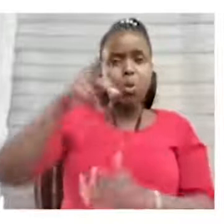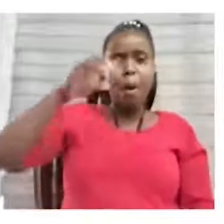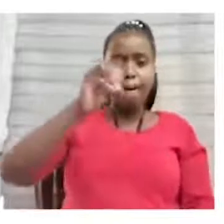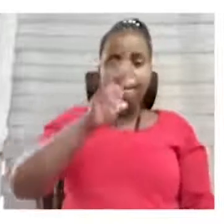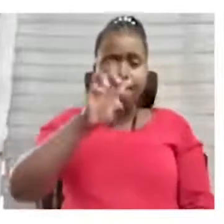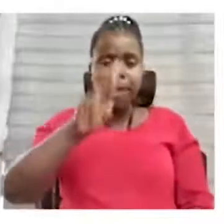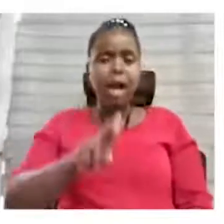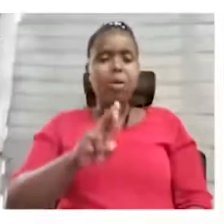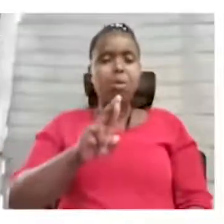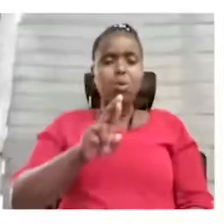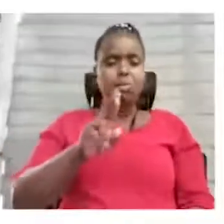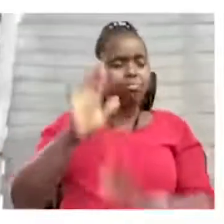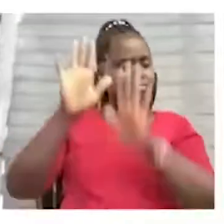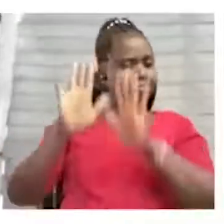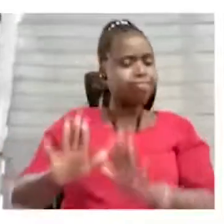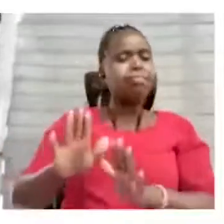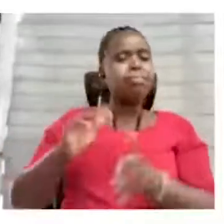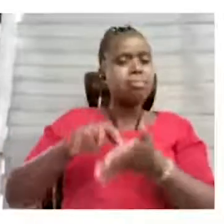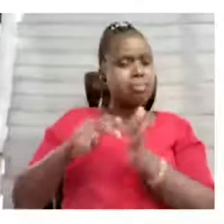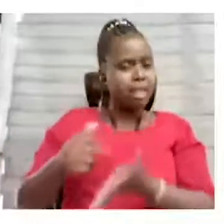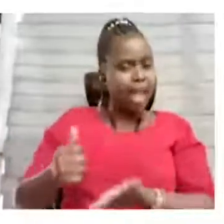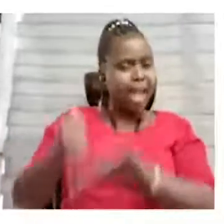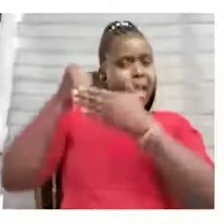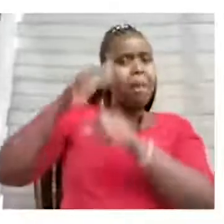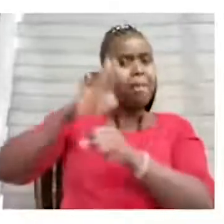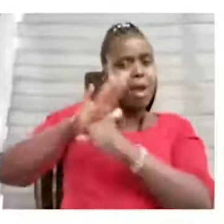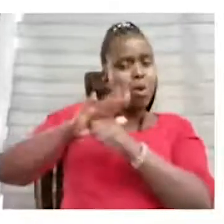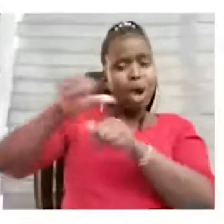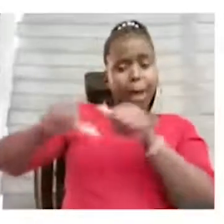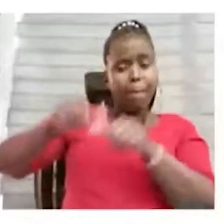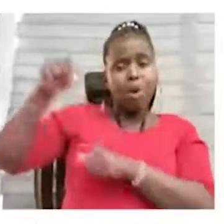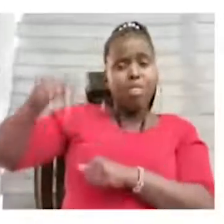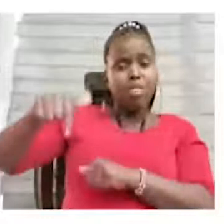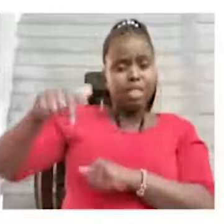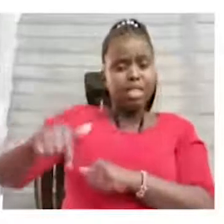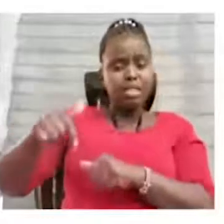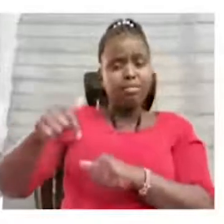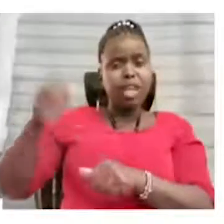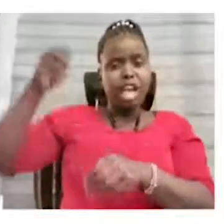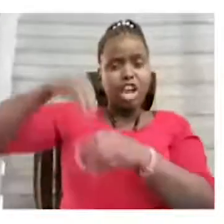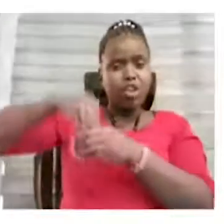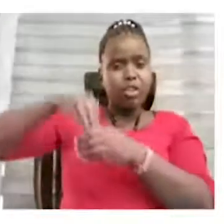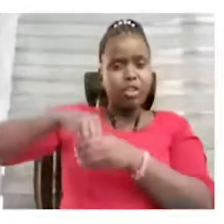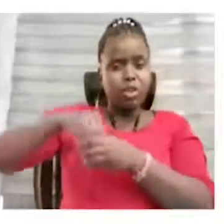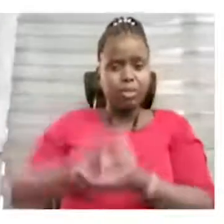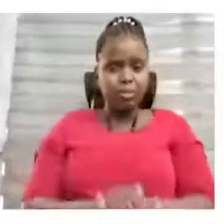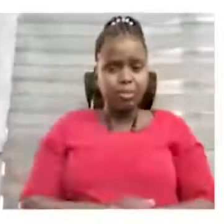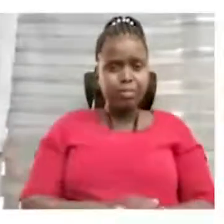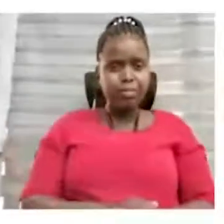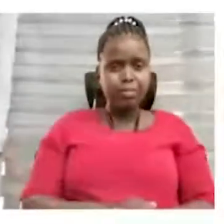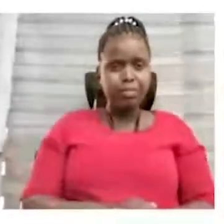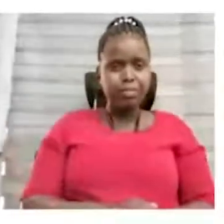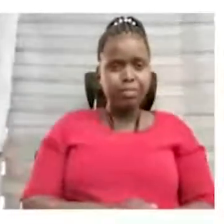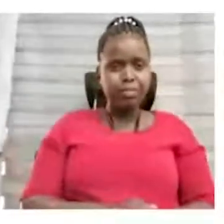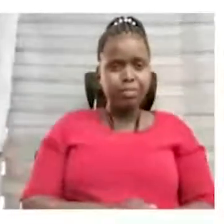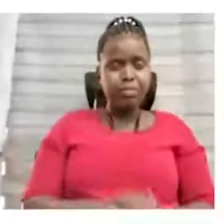So our insights inform all these different actions towards innovation and the principles. Thank you,